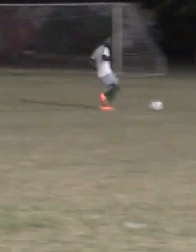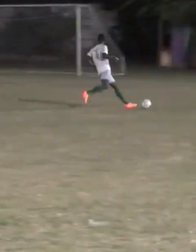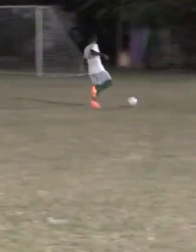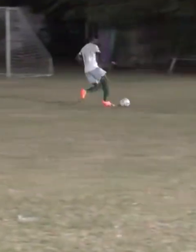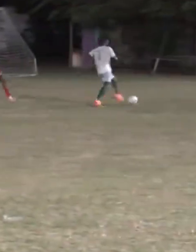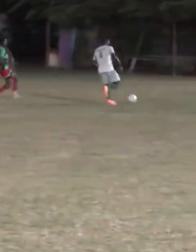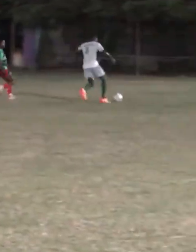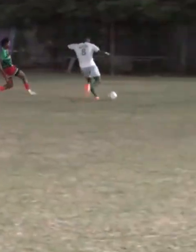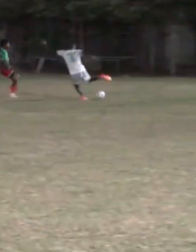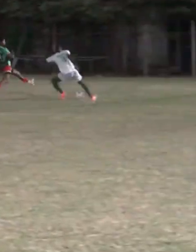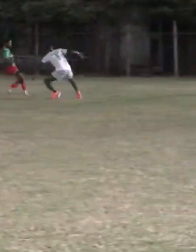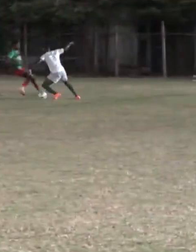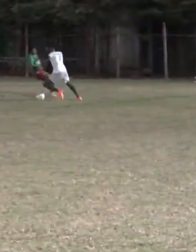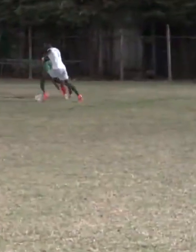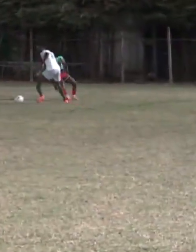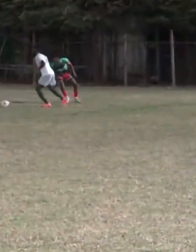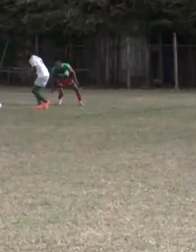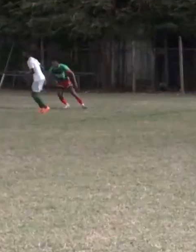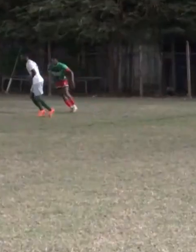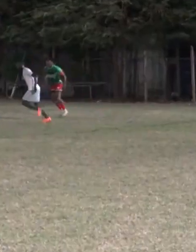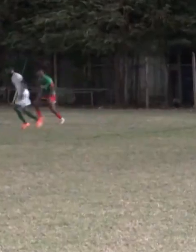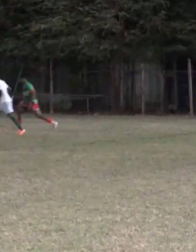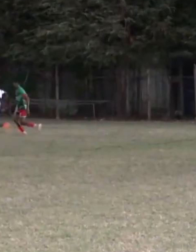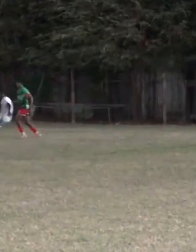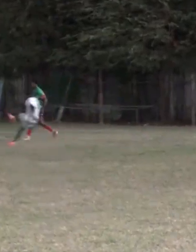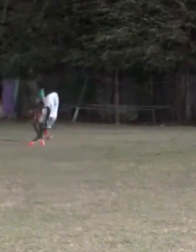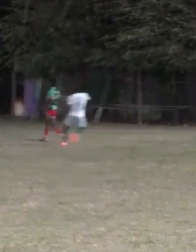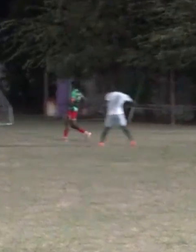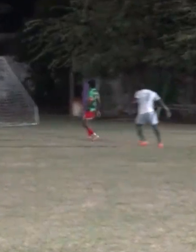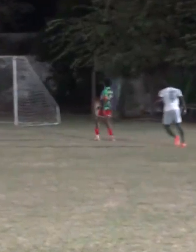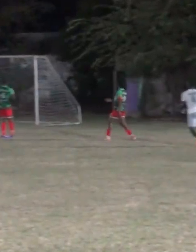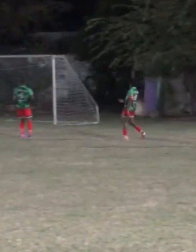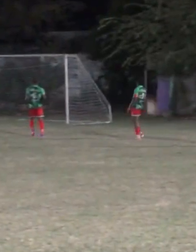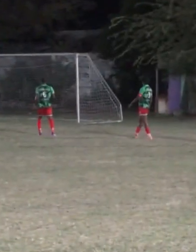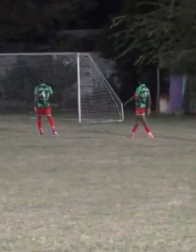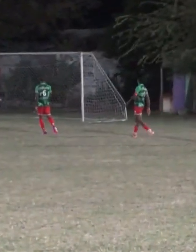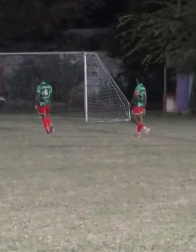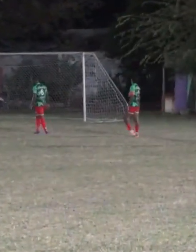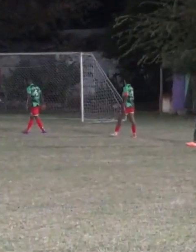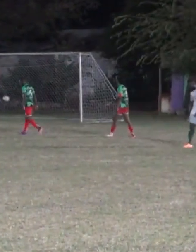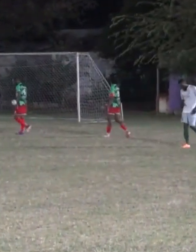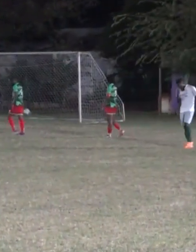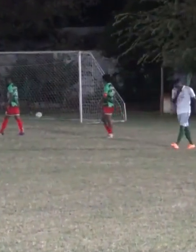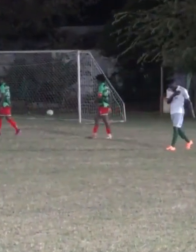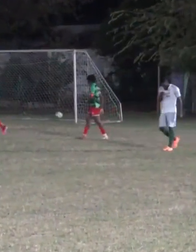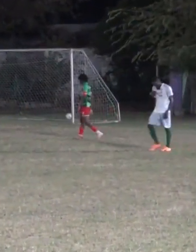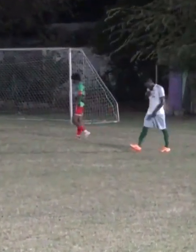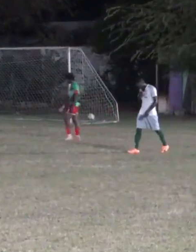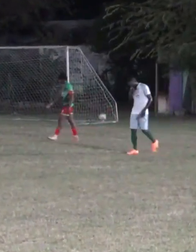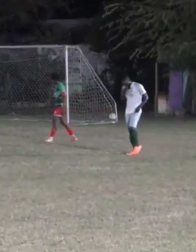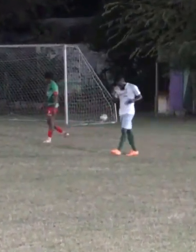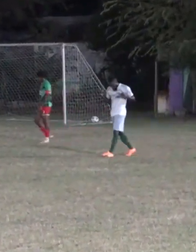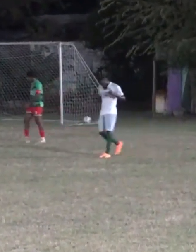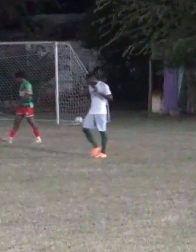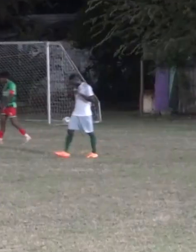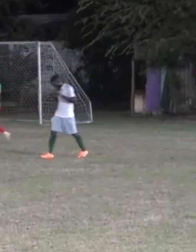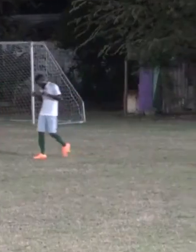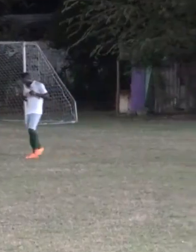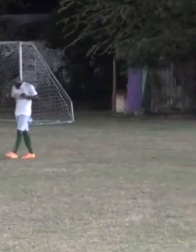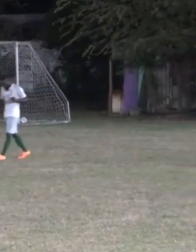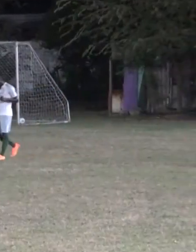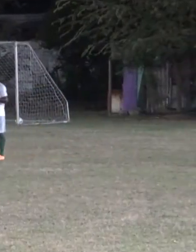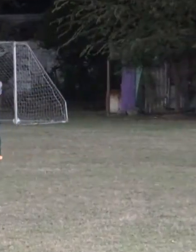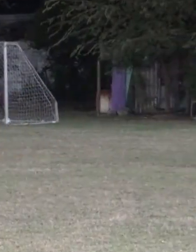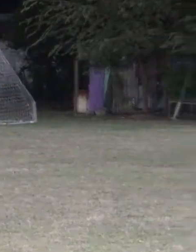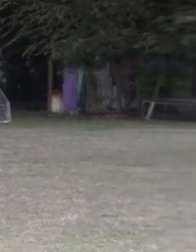level. Harewood would ensure that Wales went into the half in command, faking the defender before a powerful left boot curled it sweetly into the left corner to make